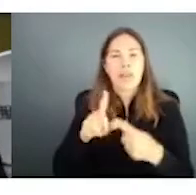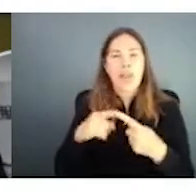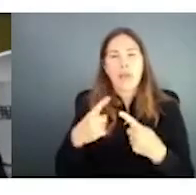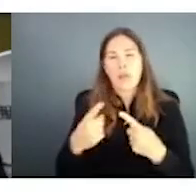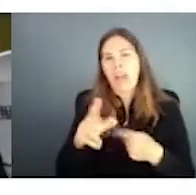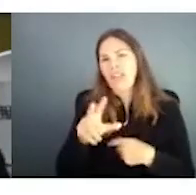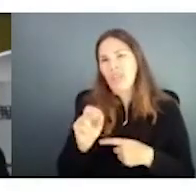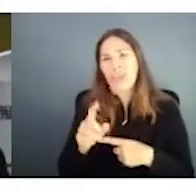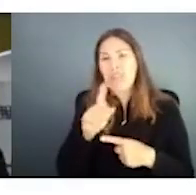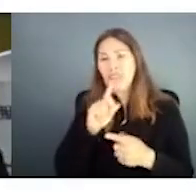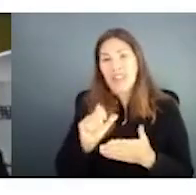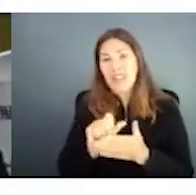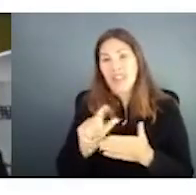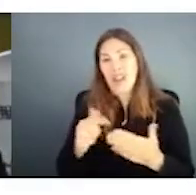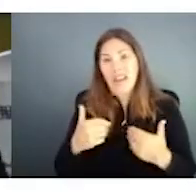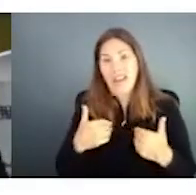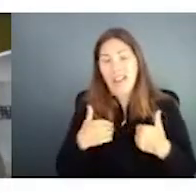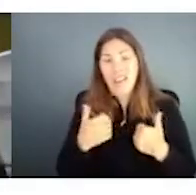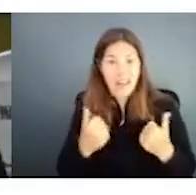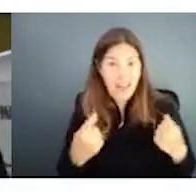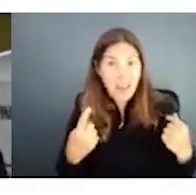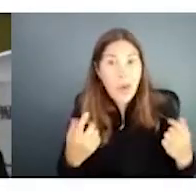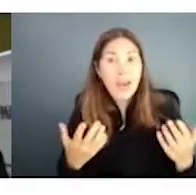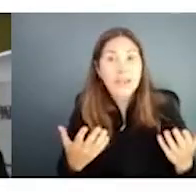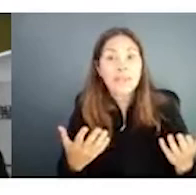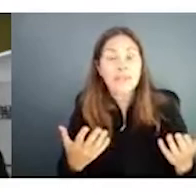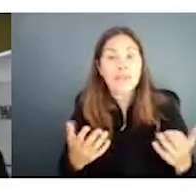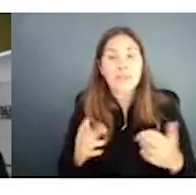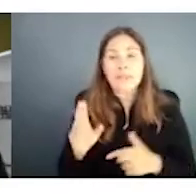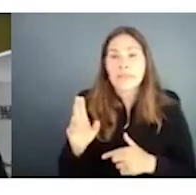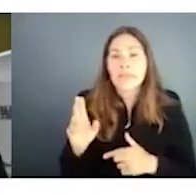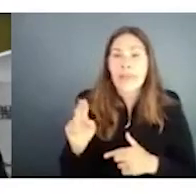that's all I have. Anyone want to unmic